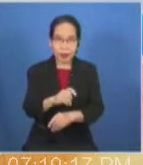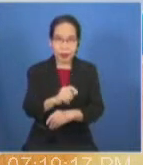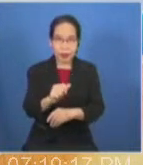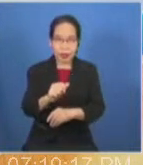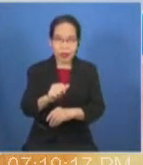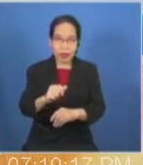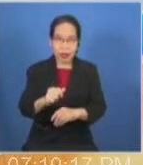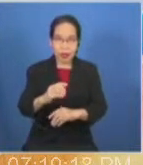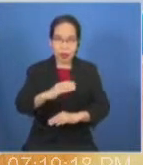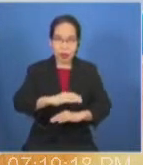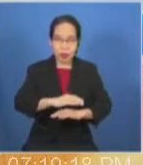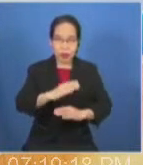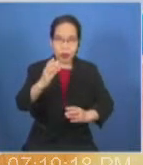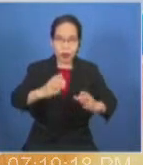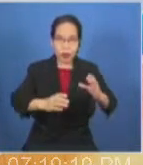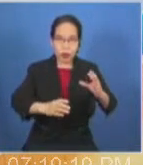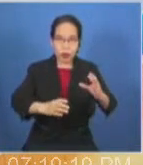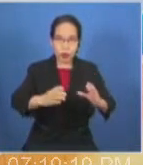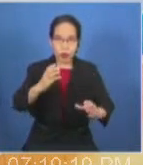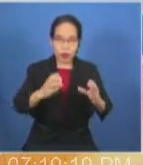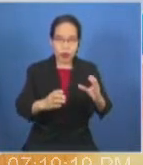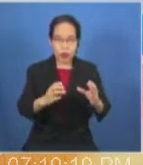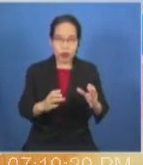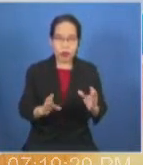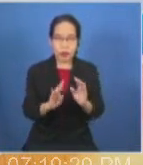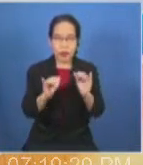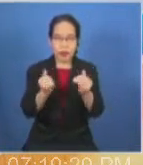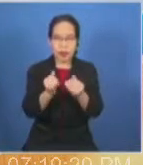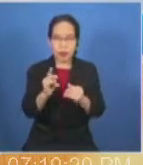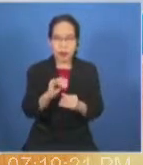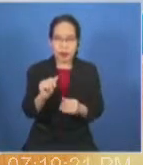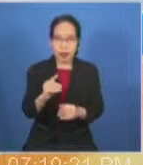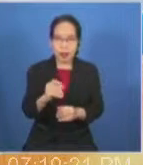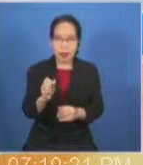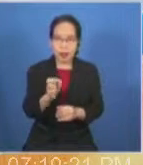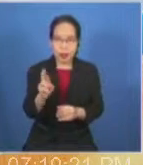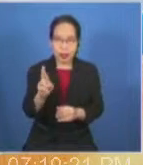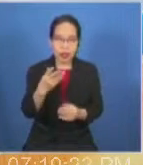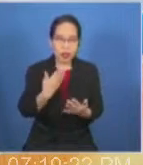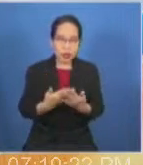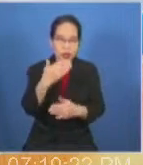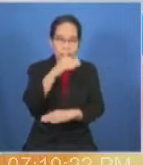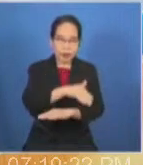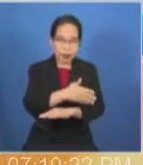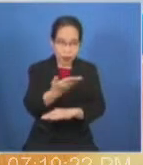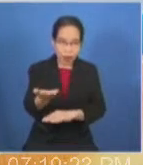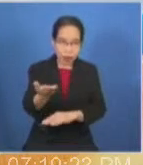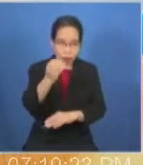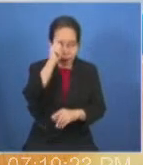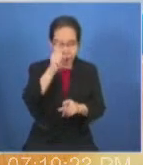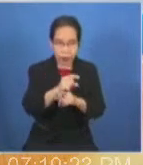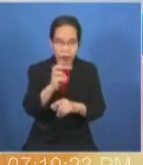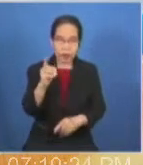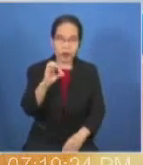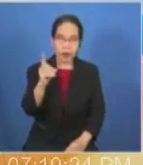the Parada Covered Court in Barangay Pio del Pilar, Makati. Good evening to you, Brother Wilfred.